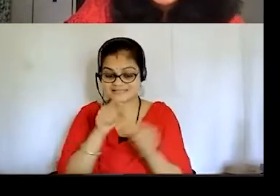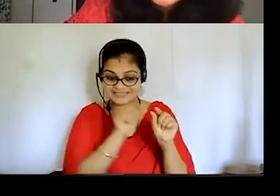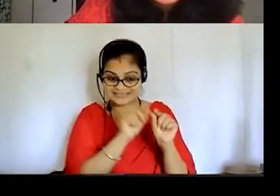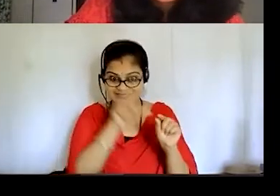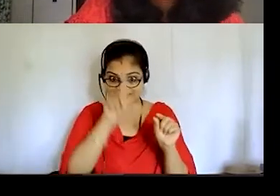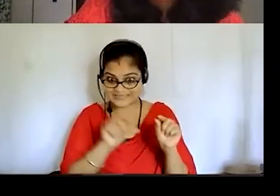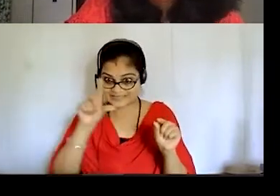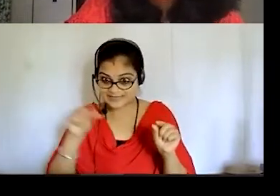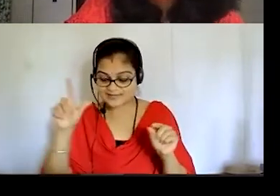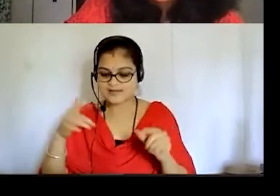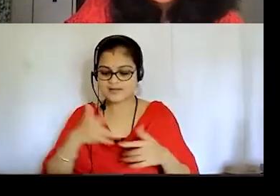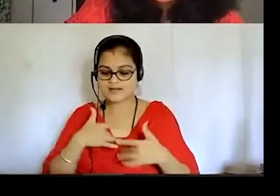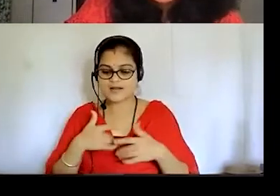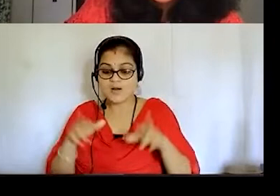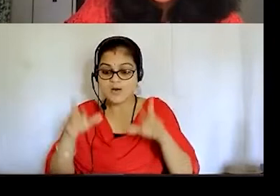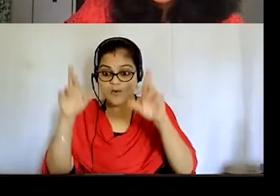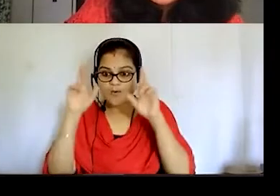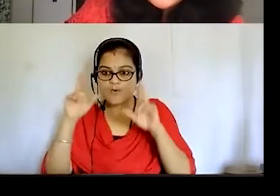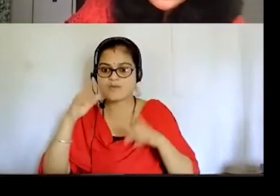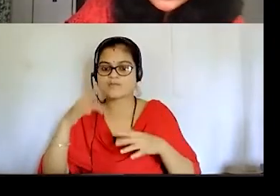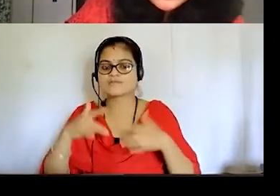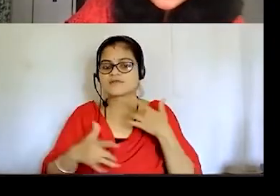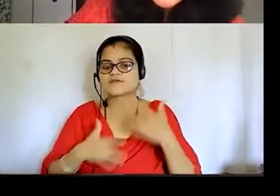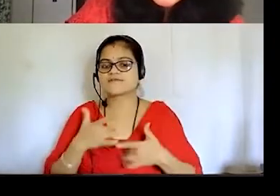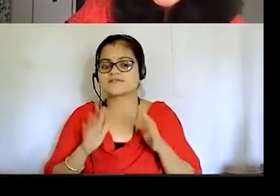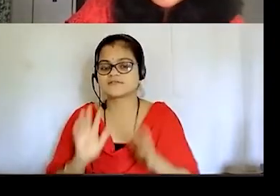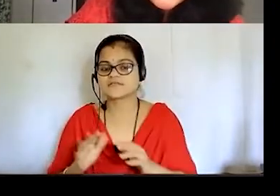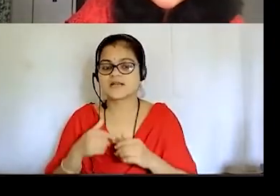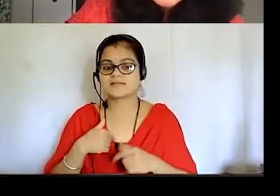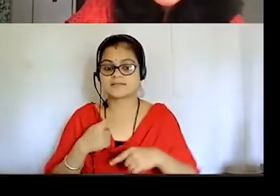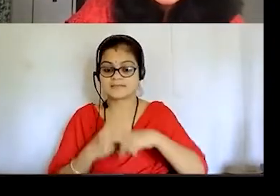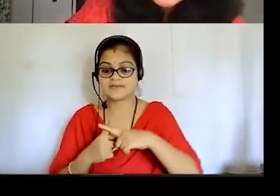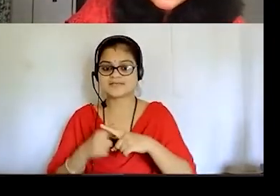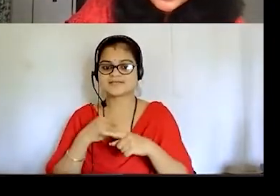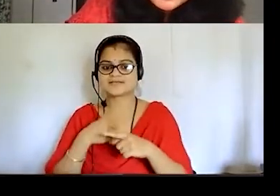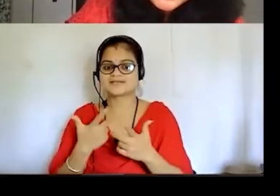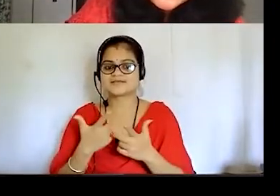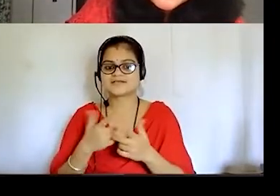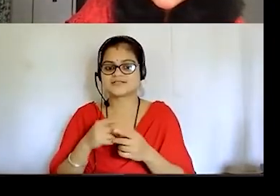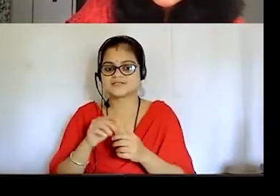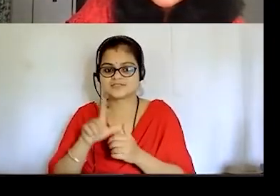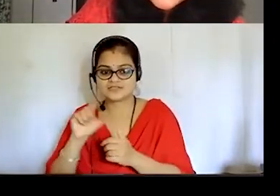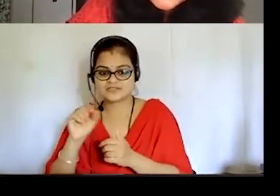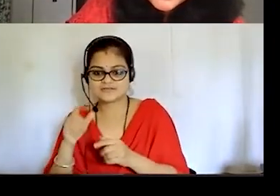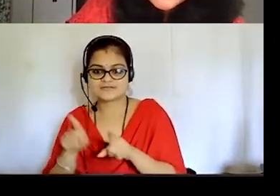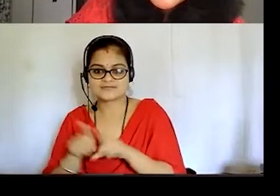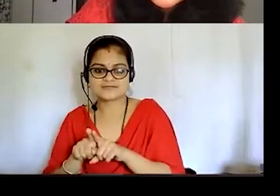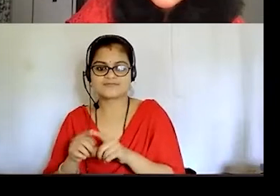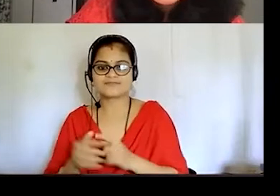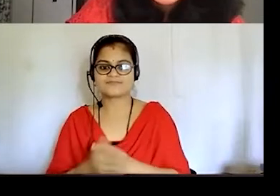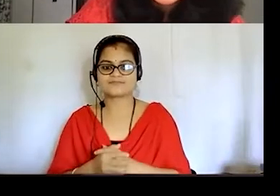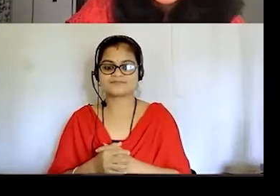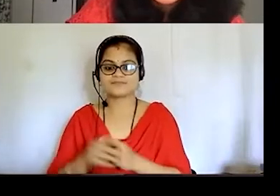that corresponds to the emotion of hope. A minor key expresses less jubilant, restrained